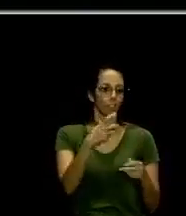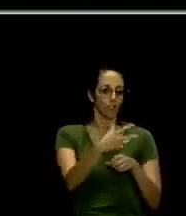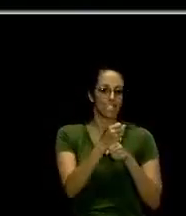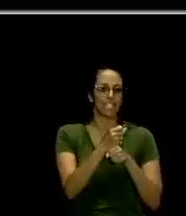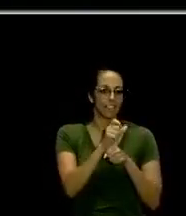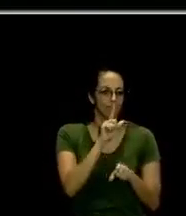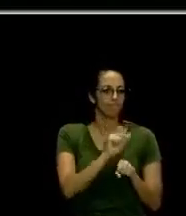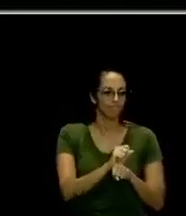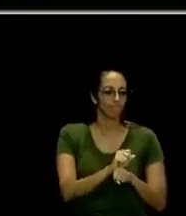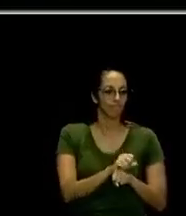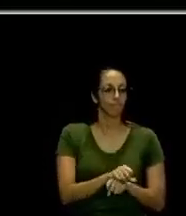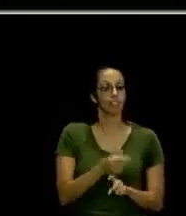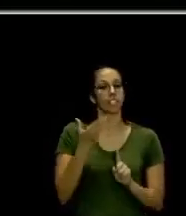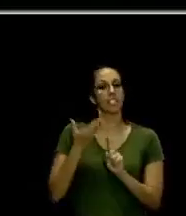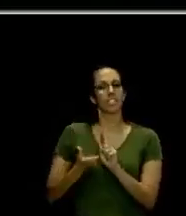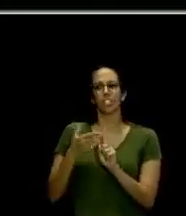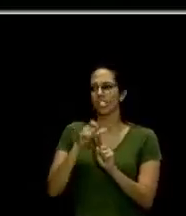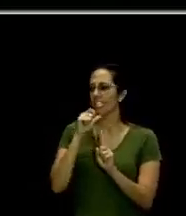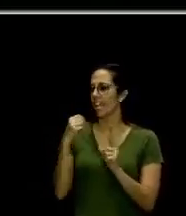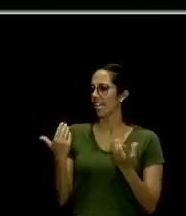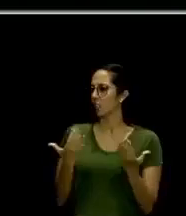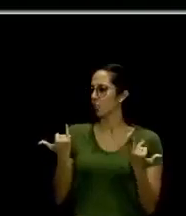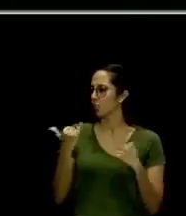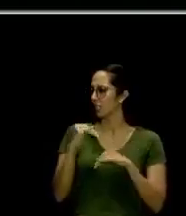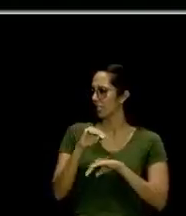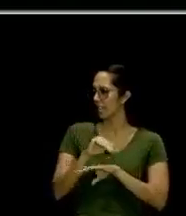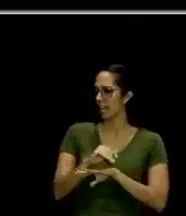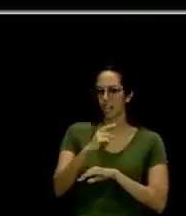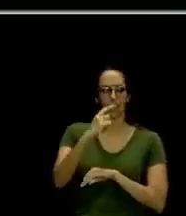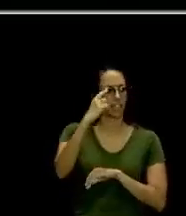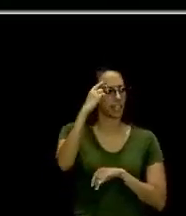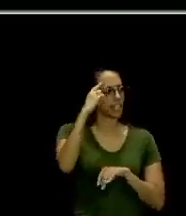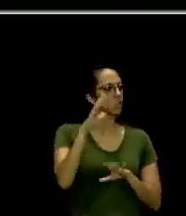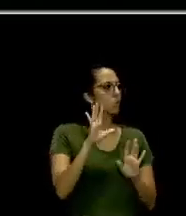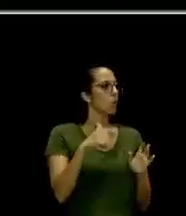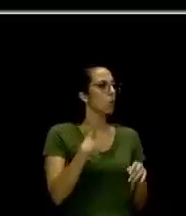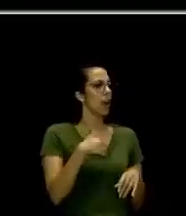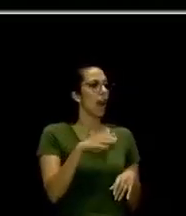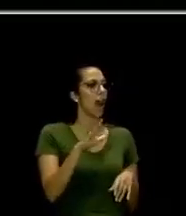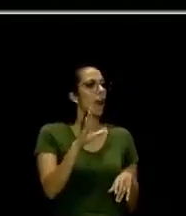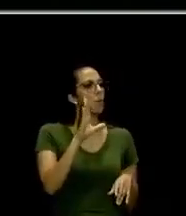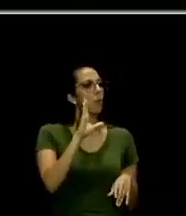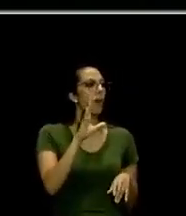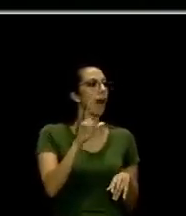perfect. She is not here tonight, and so I don't have to build the